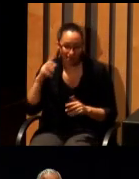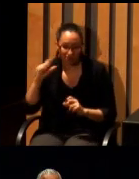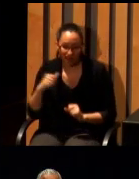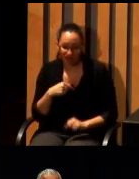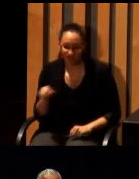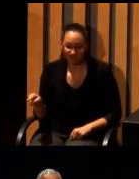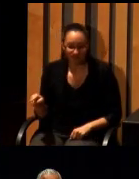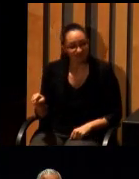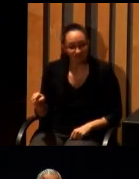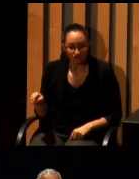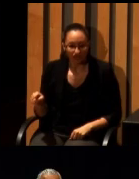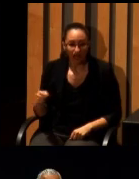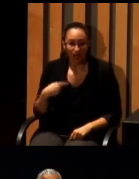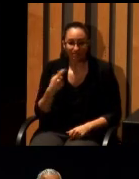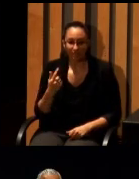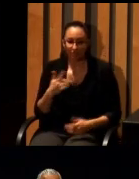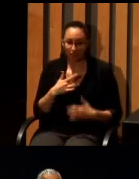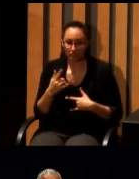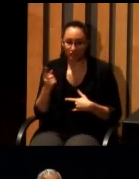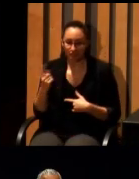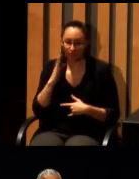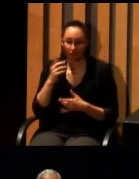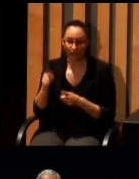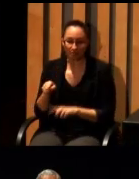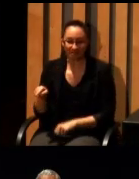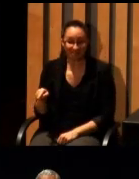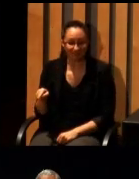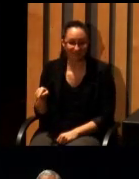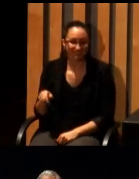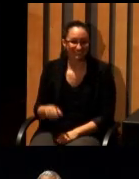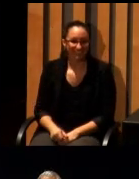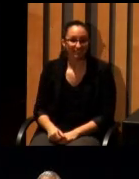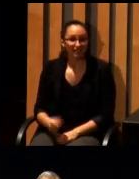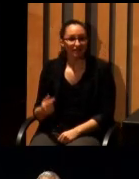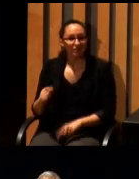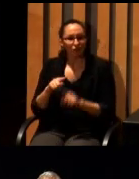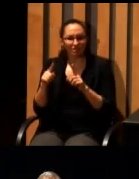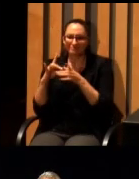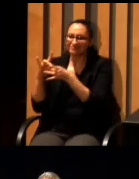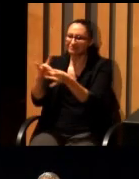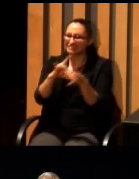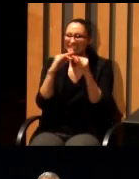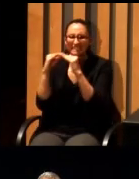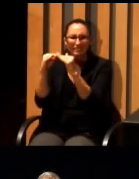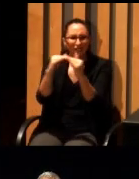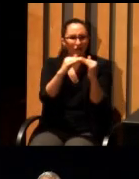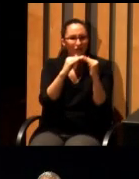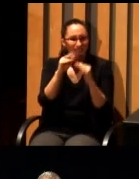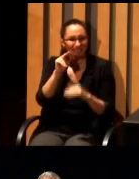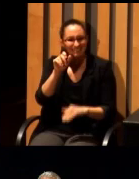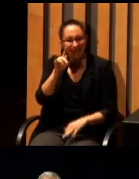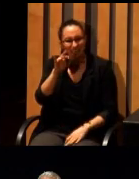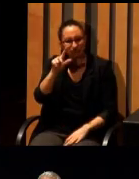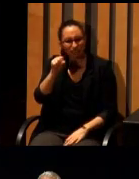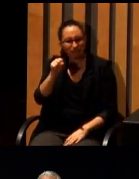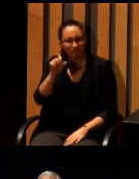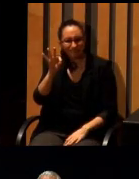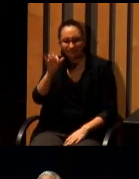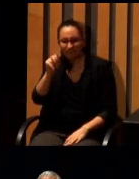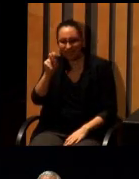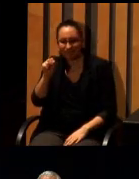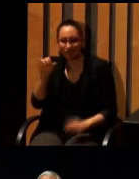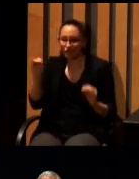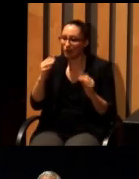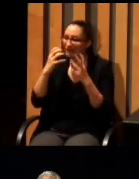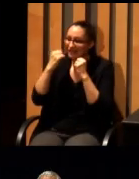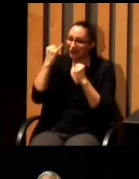happened to him, though I was a little bit worried about it. We all were there as equals and Nationals fans, and no one cared if there were celebrities or